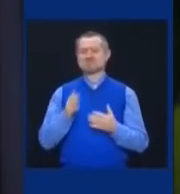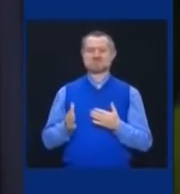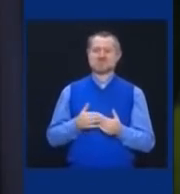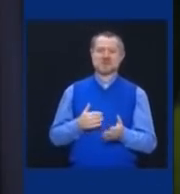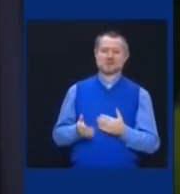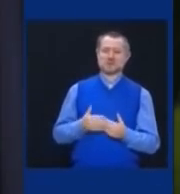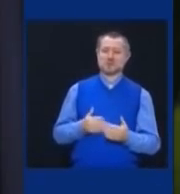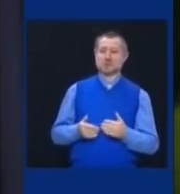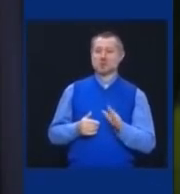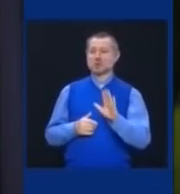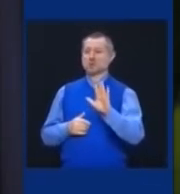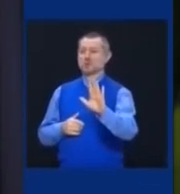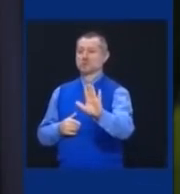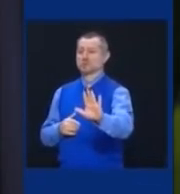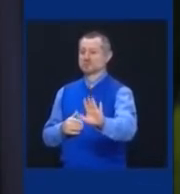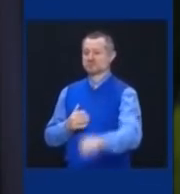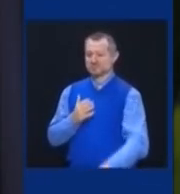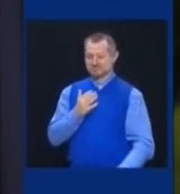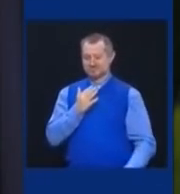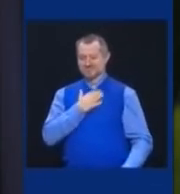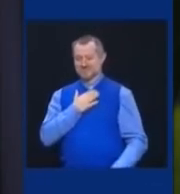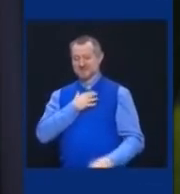matter my intent.